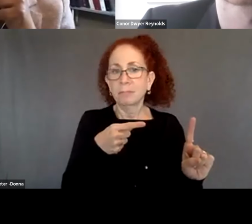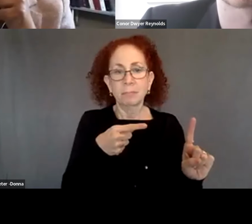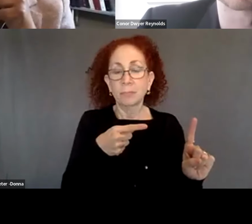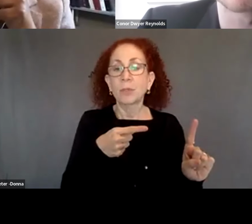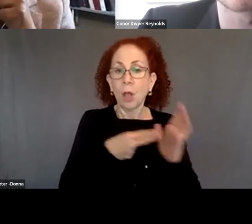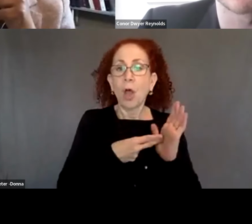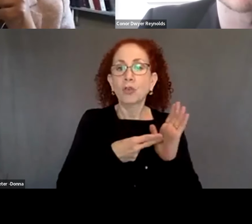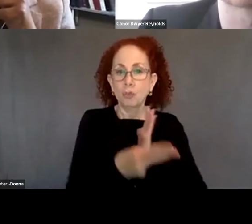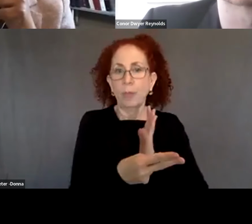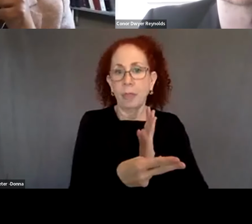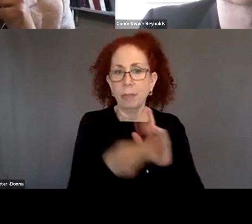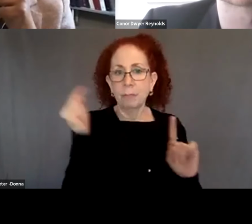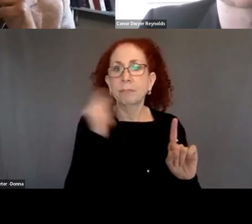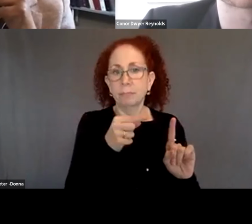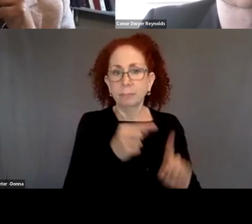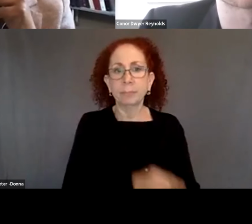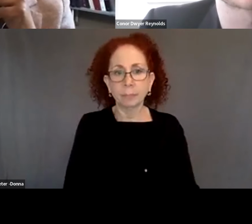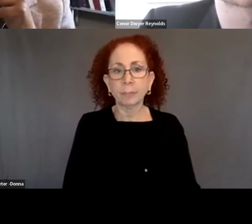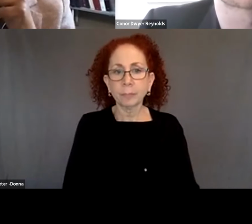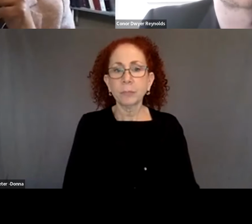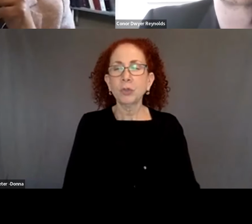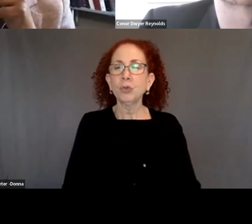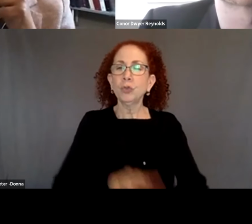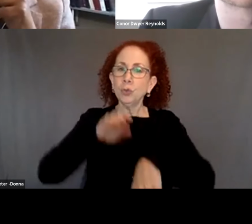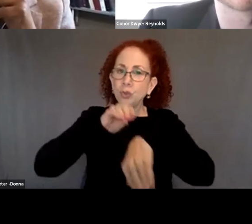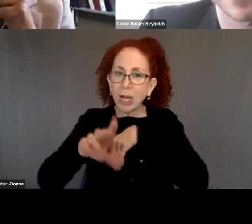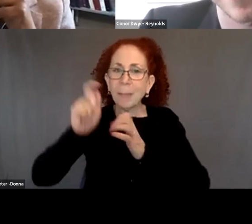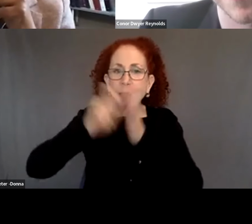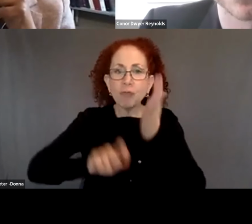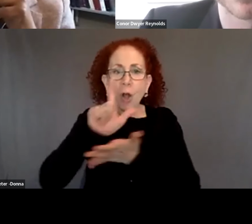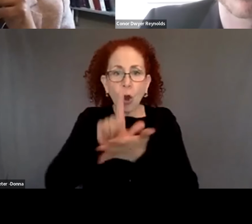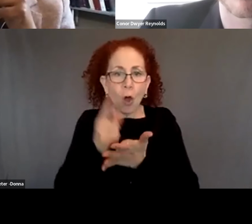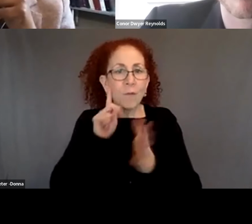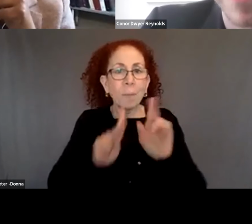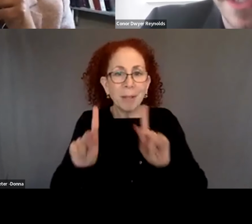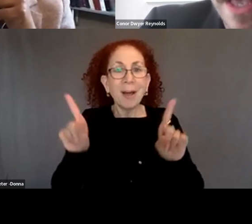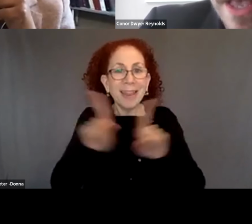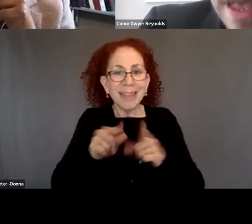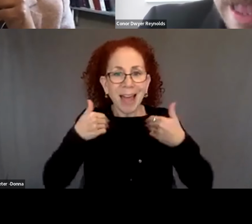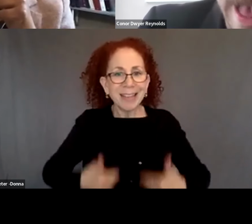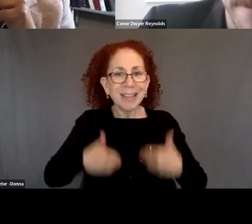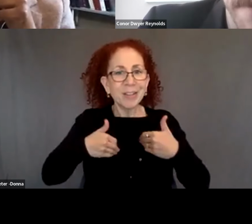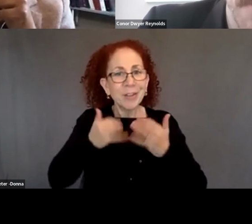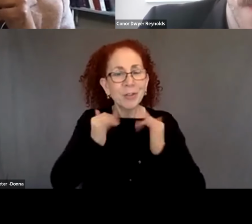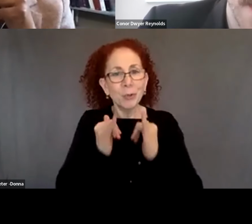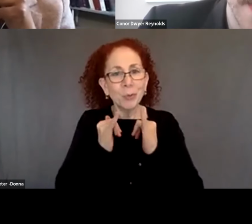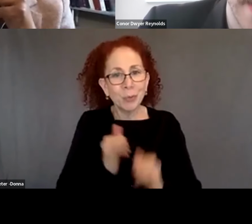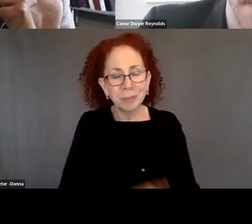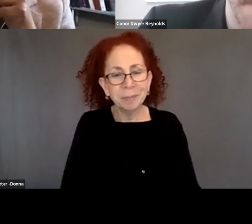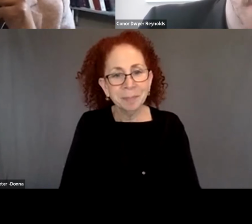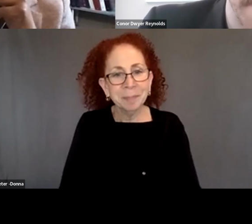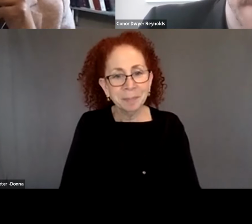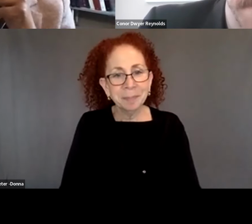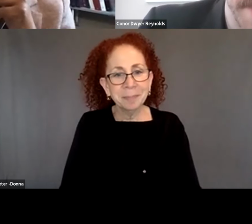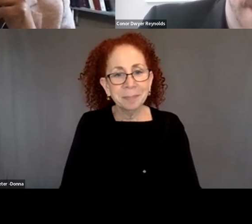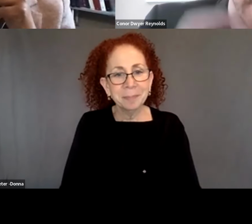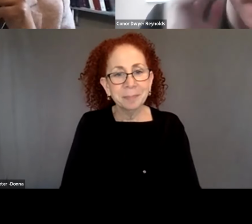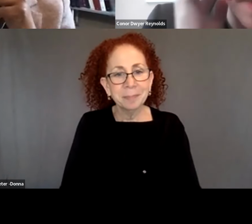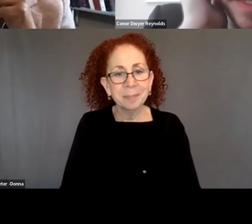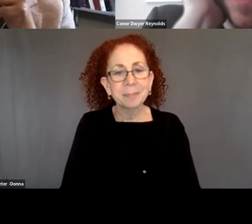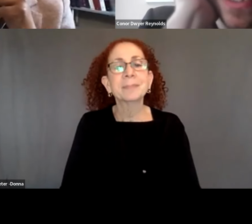truth than being able to shape and write law for people like you. And so Boatner